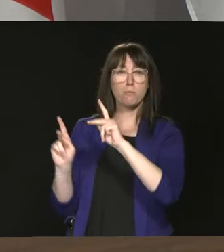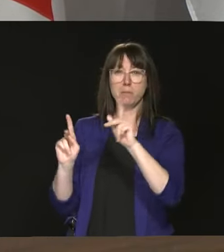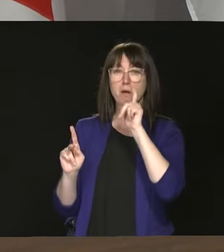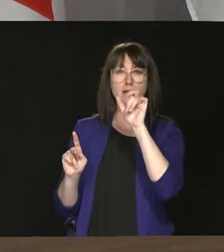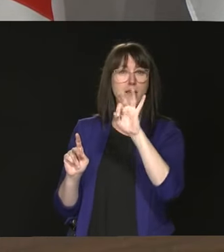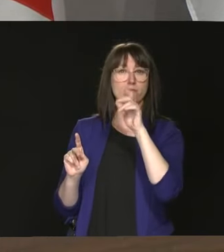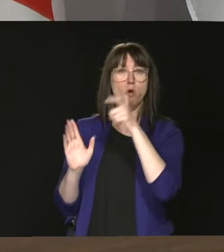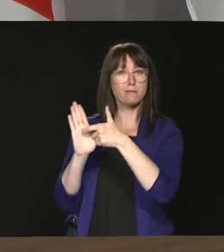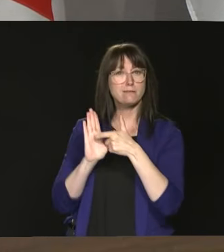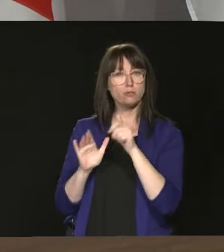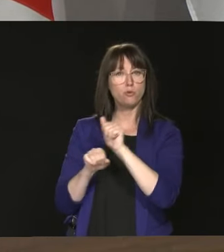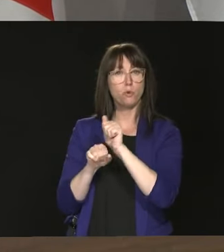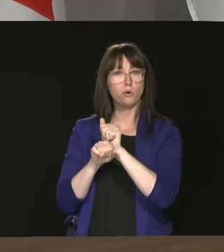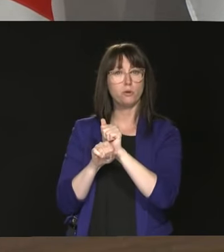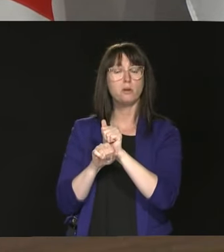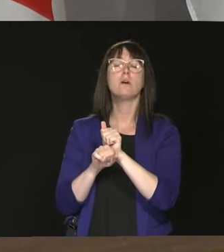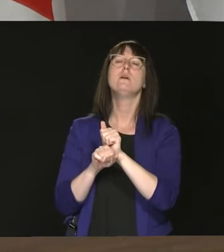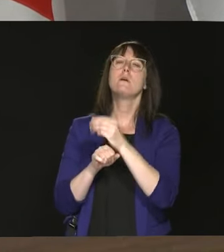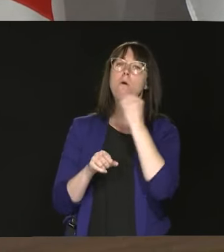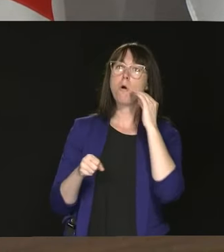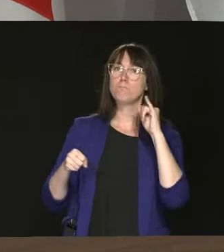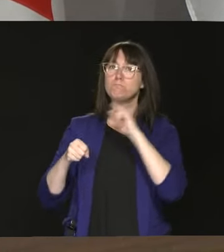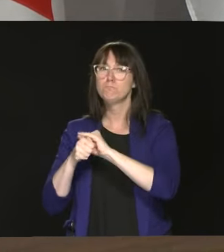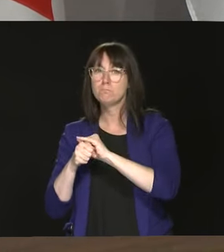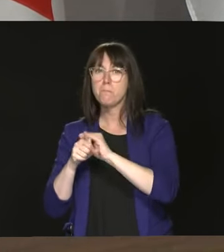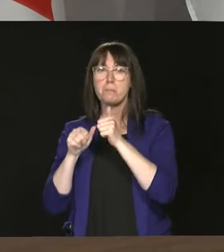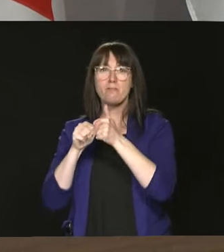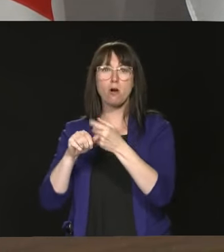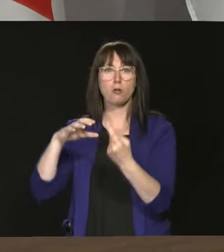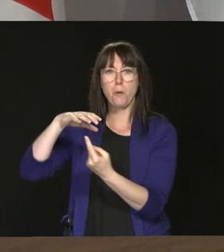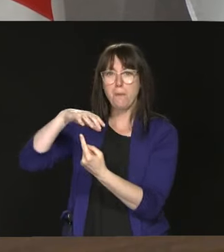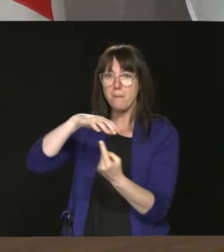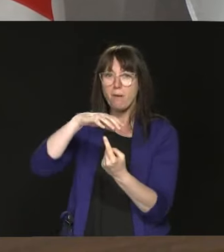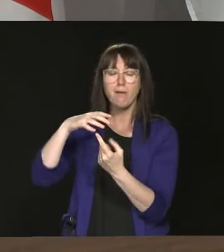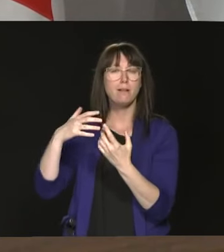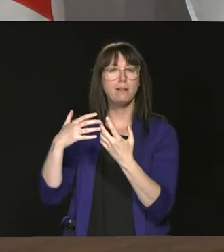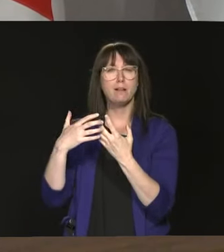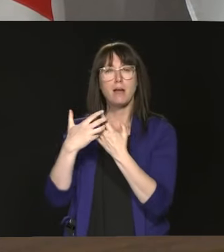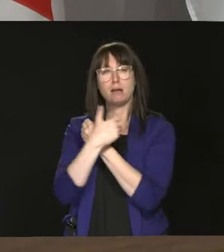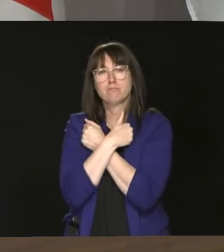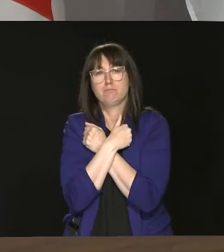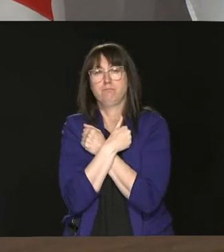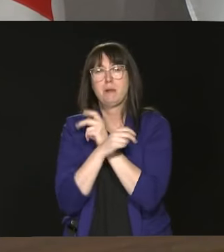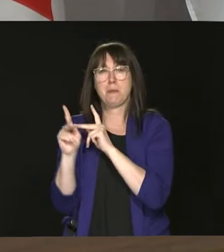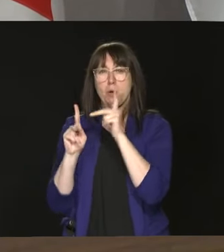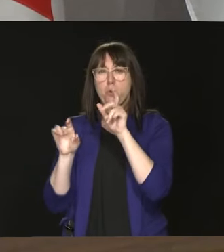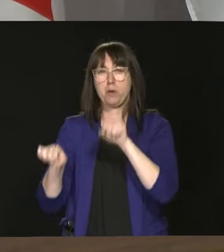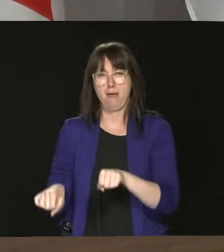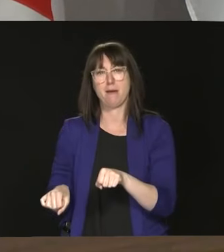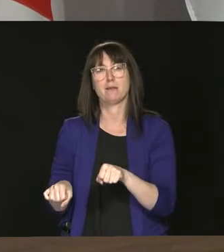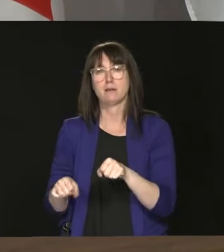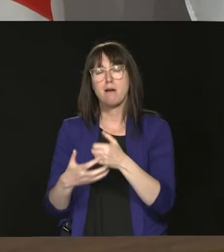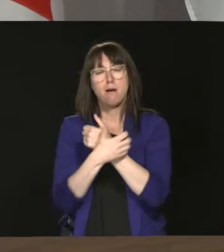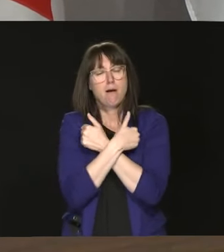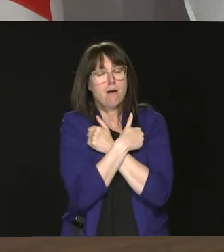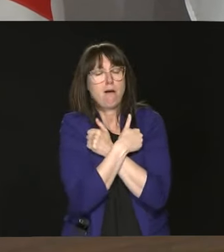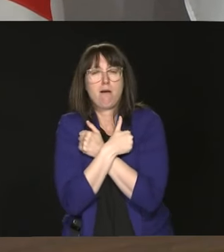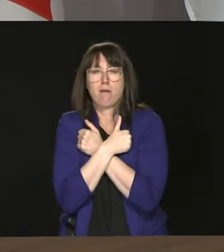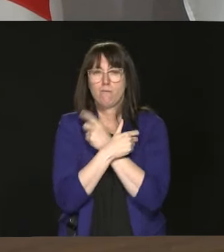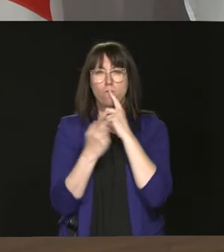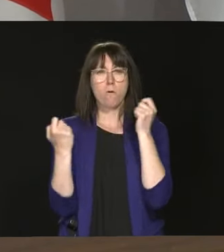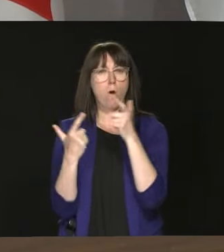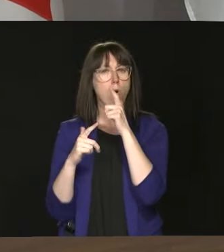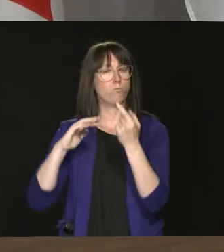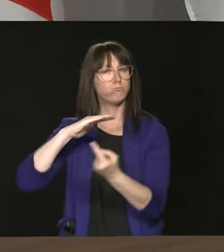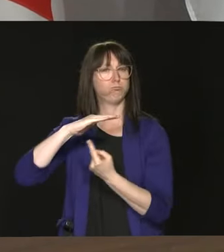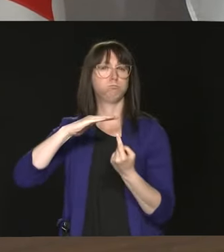your bubble. Give a hug to your loved ones. Hug it out for our heroes and for all those who are isolated while they cannot